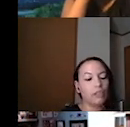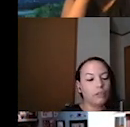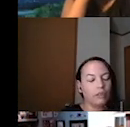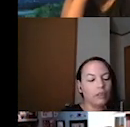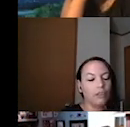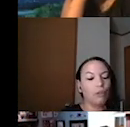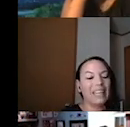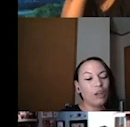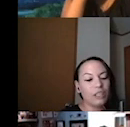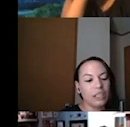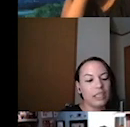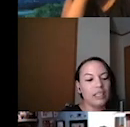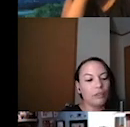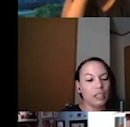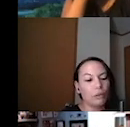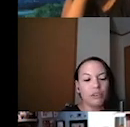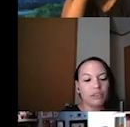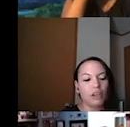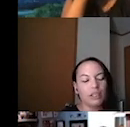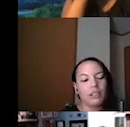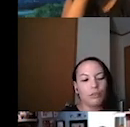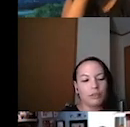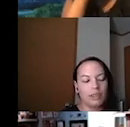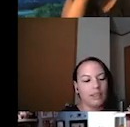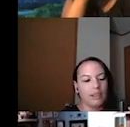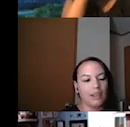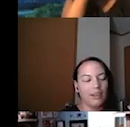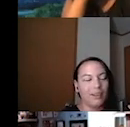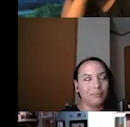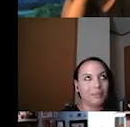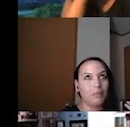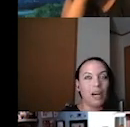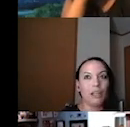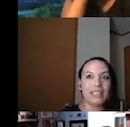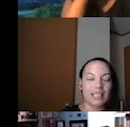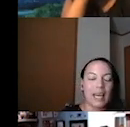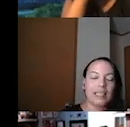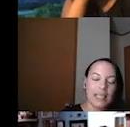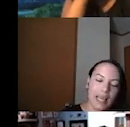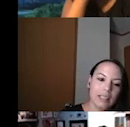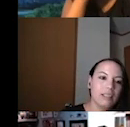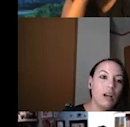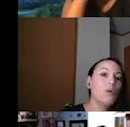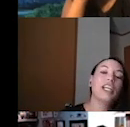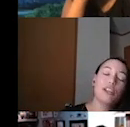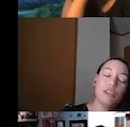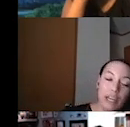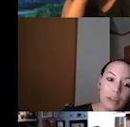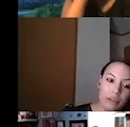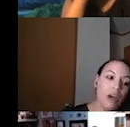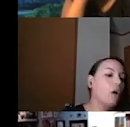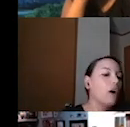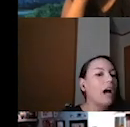indigenous visual languages, and the resources aren't in the modern design texts, or where can you